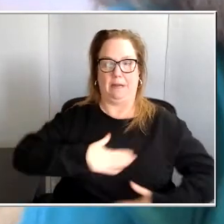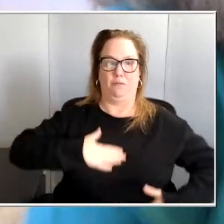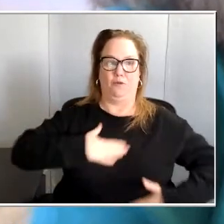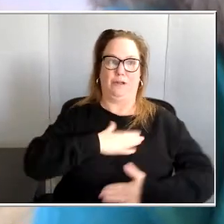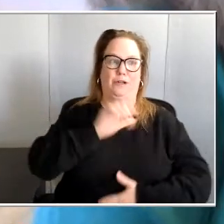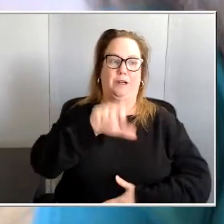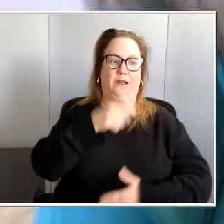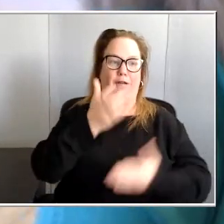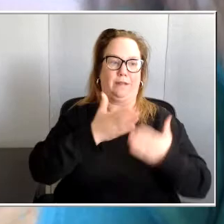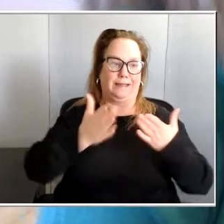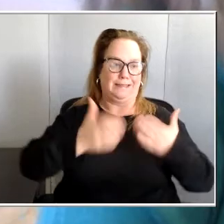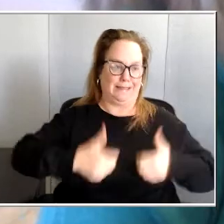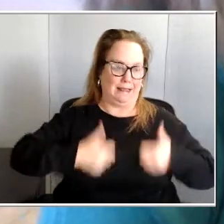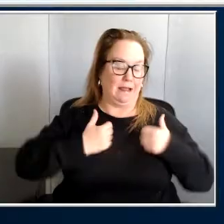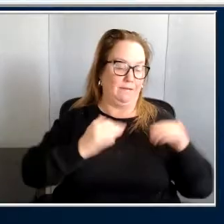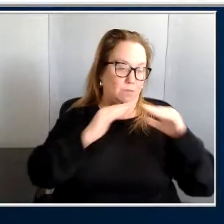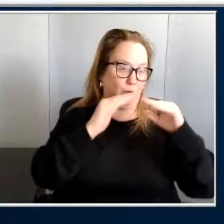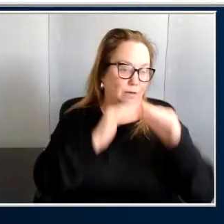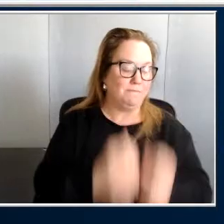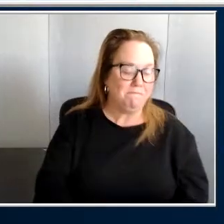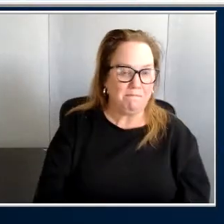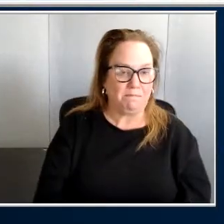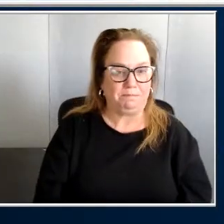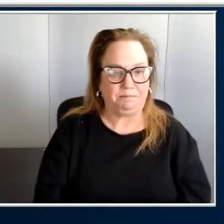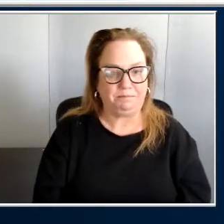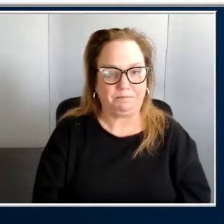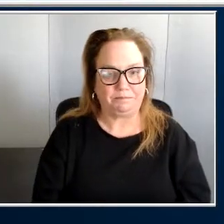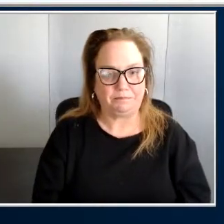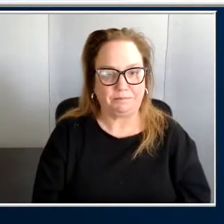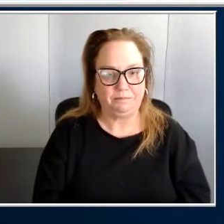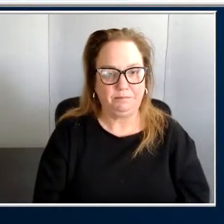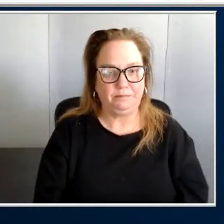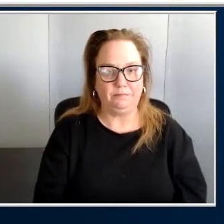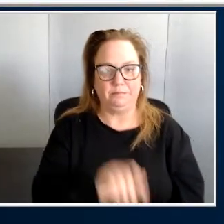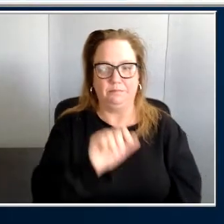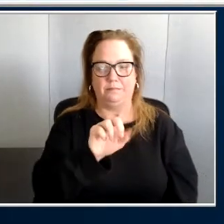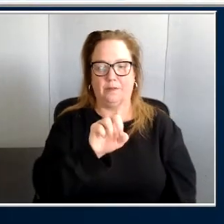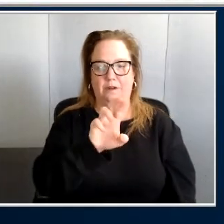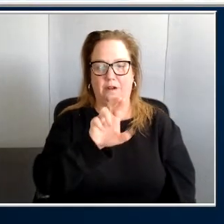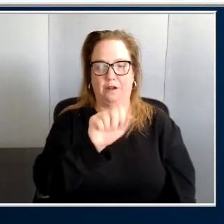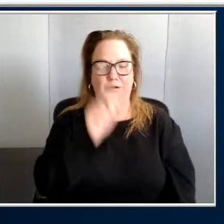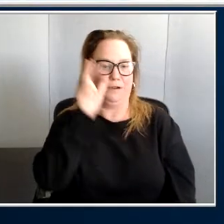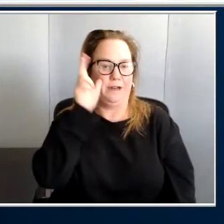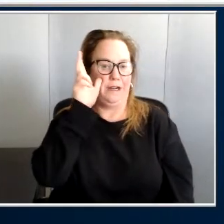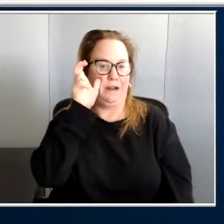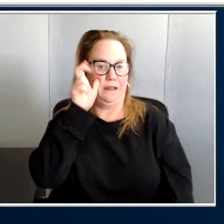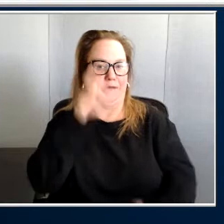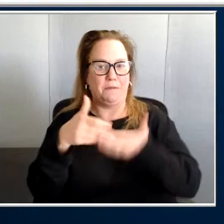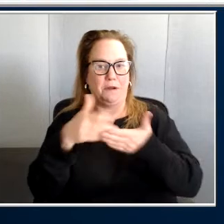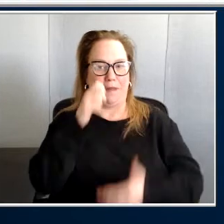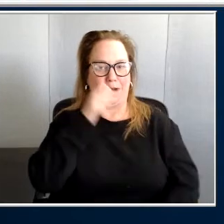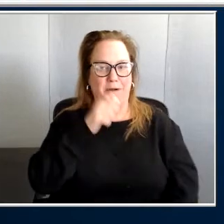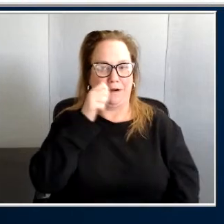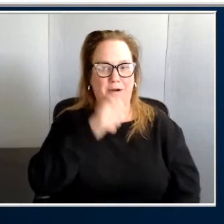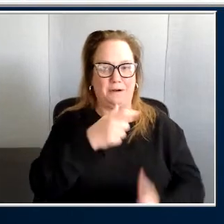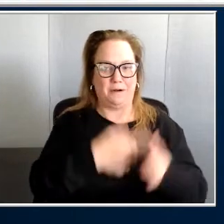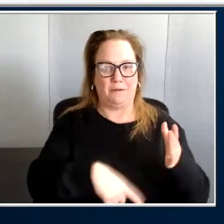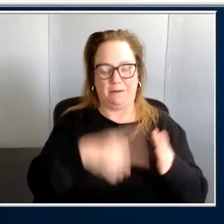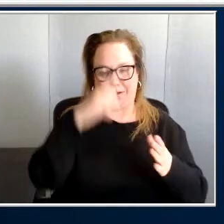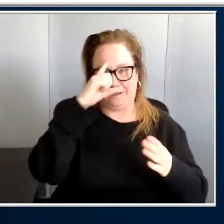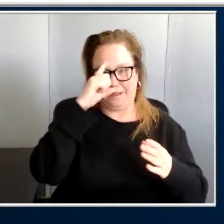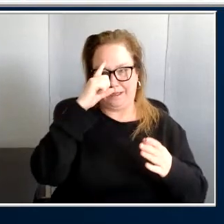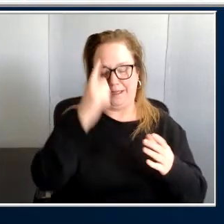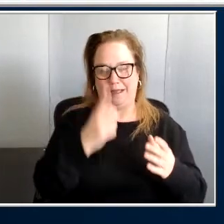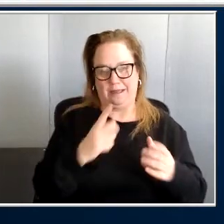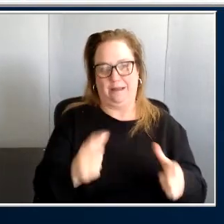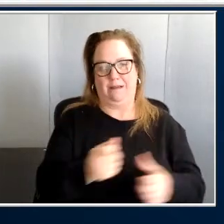in life more. Yeah, and then Audra, hearing that from your baby girl, what were you thinking in those first few